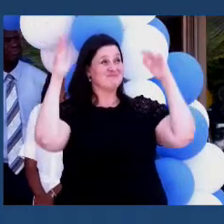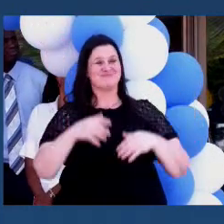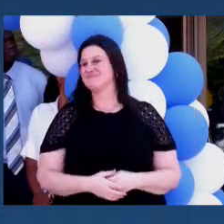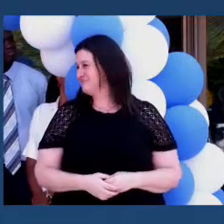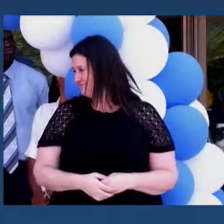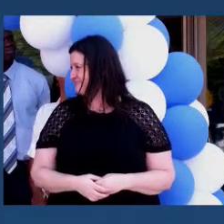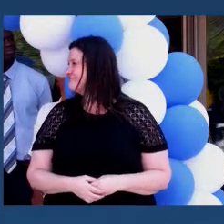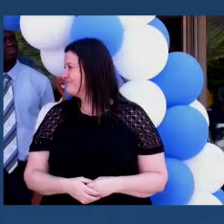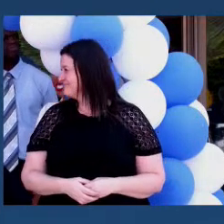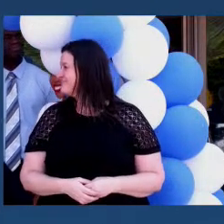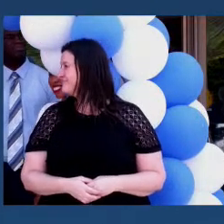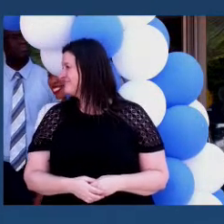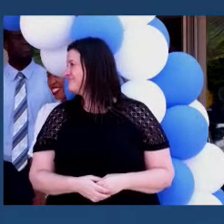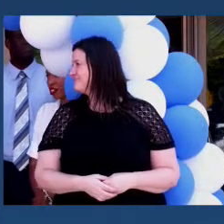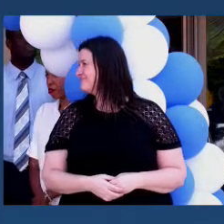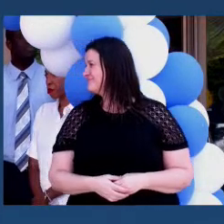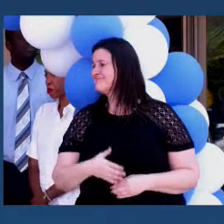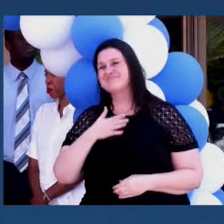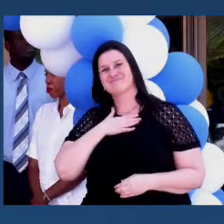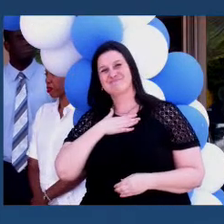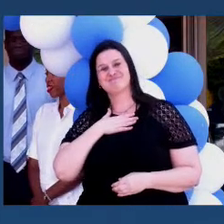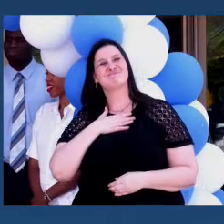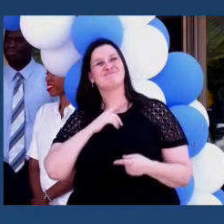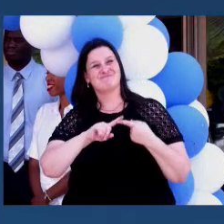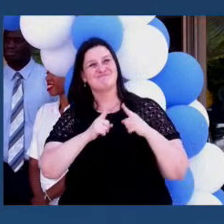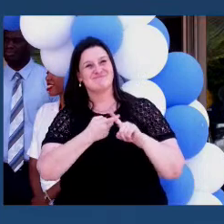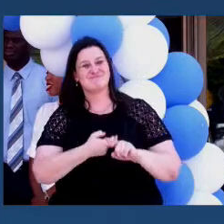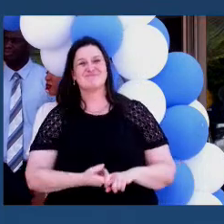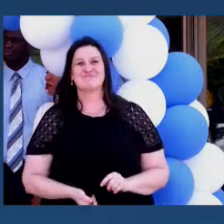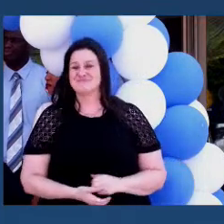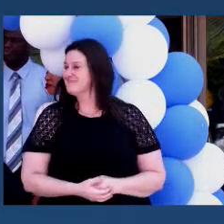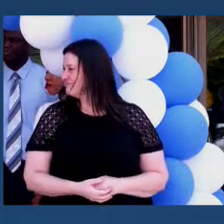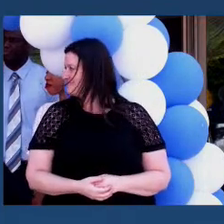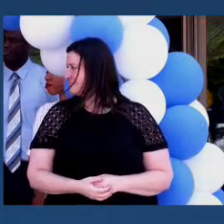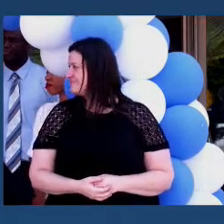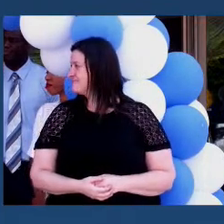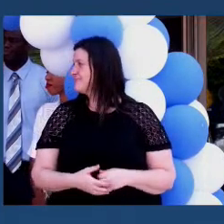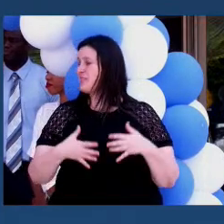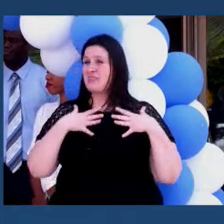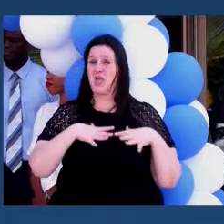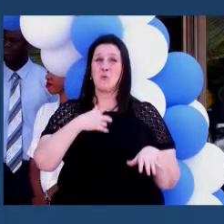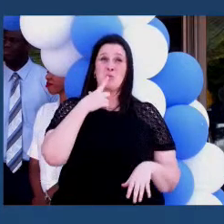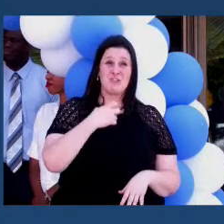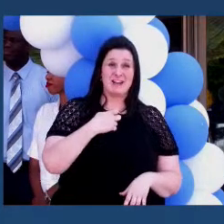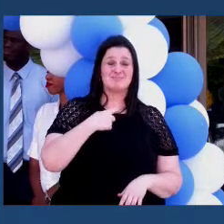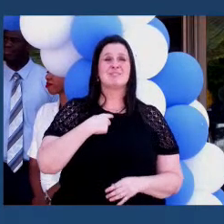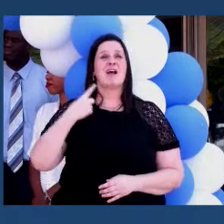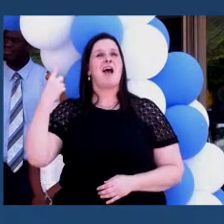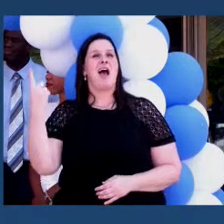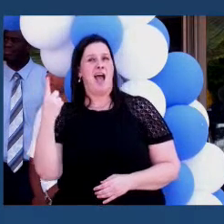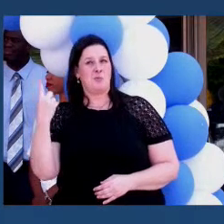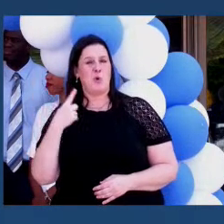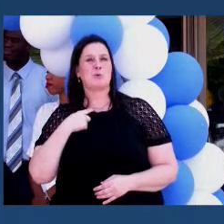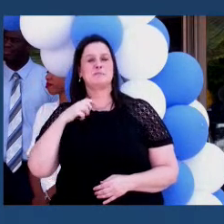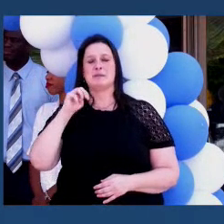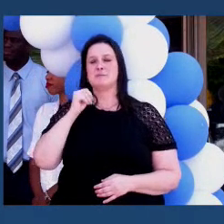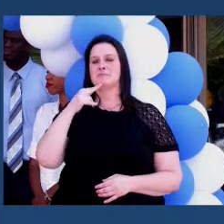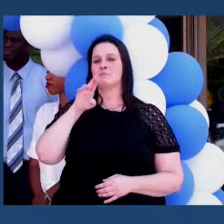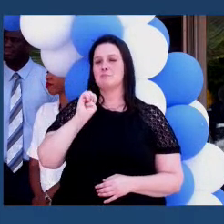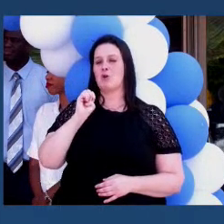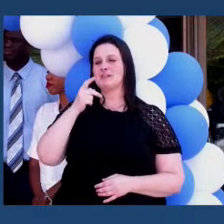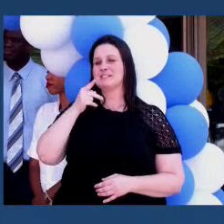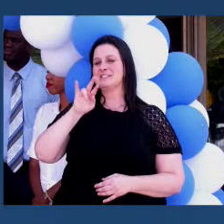All right. My buddies. They wear red, and I will always be Maurice